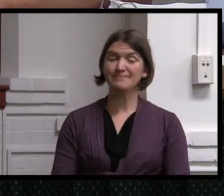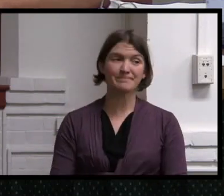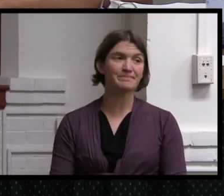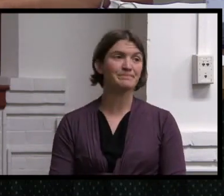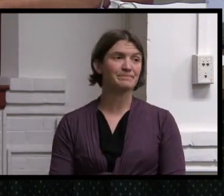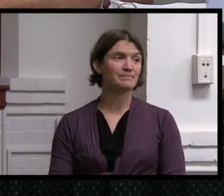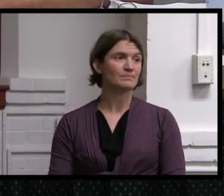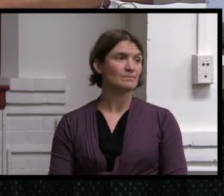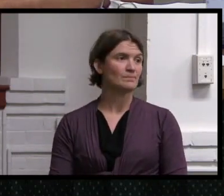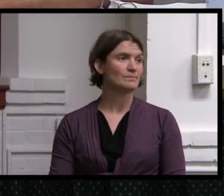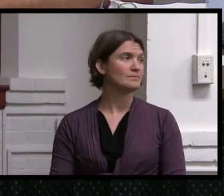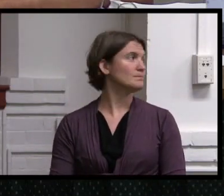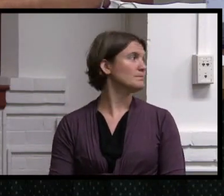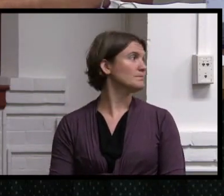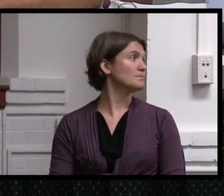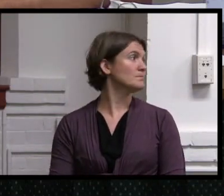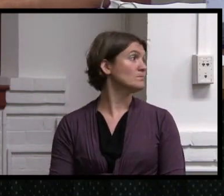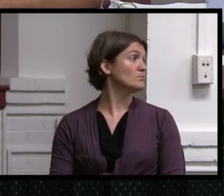So.